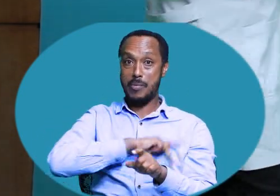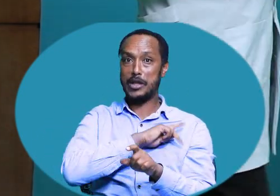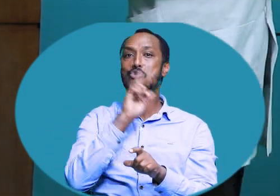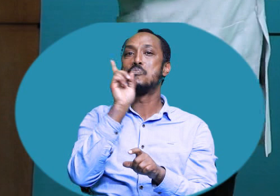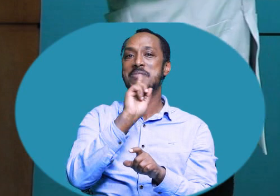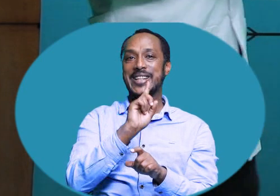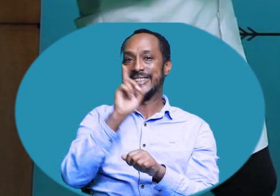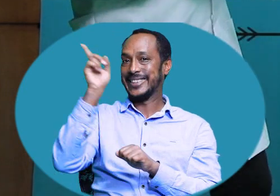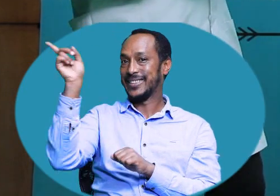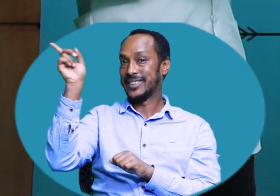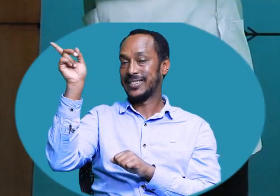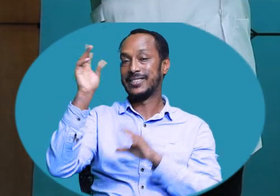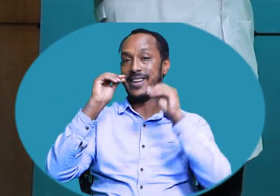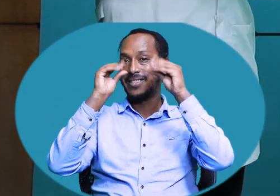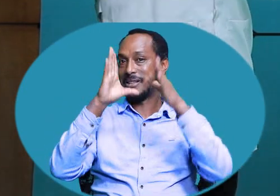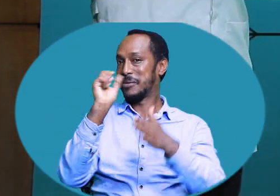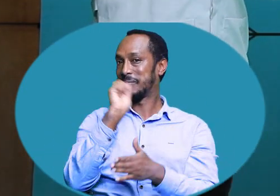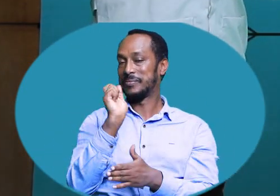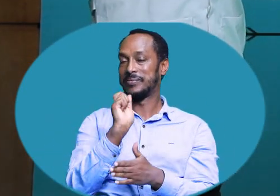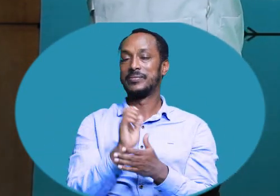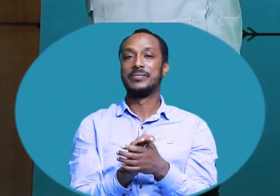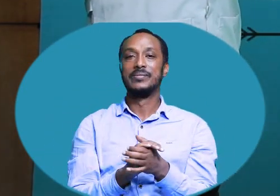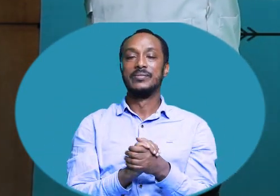Properties of ionic compounds.